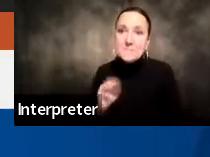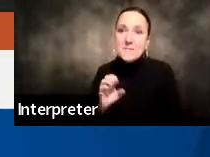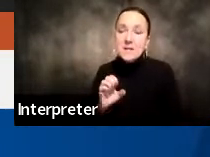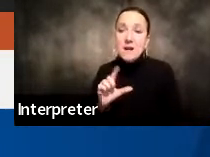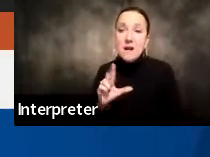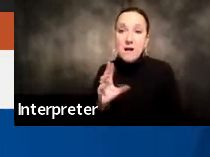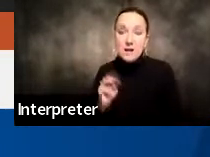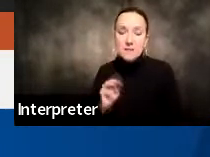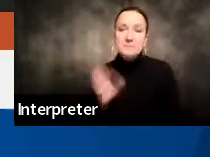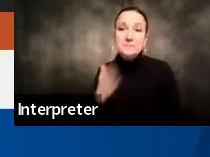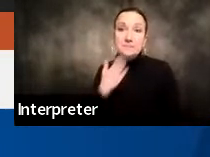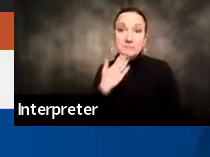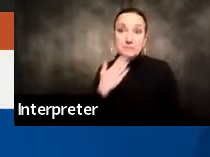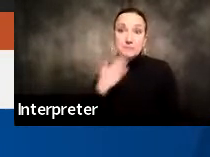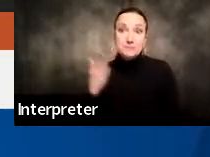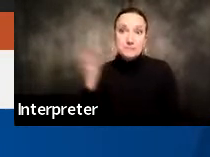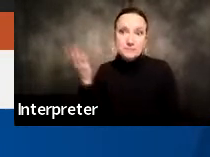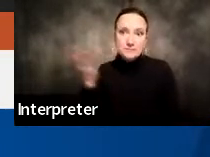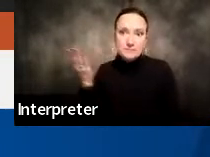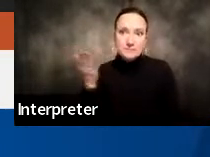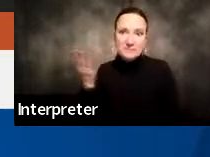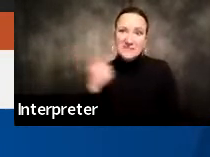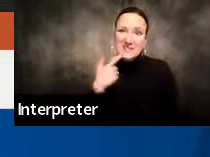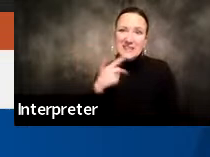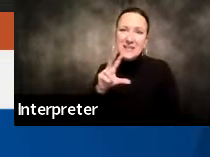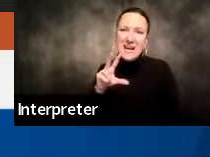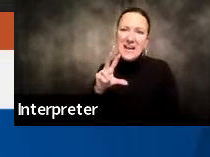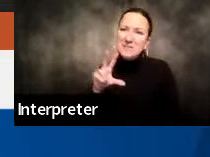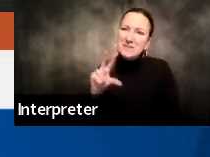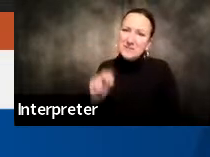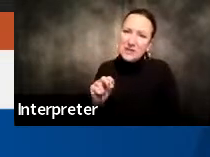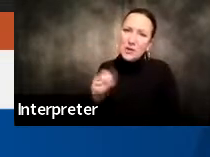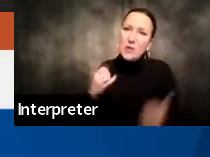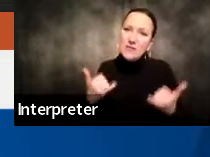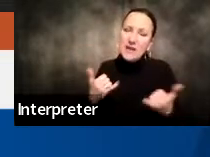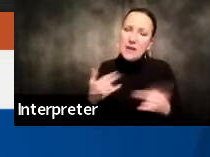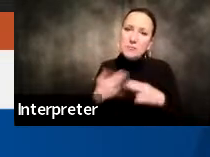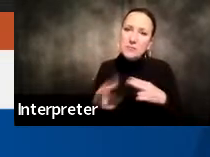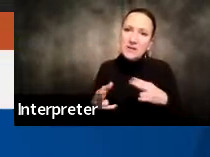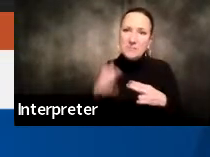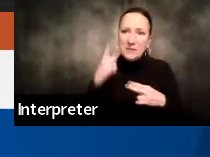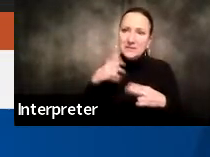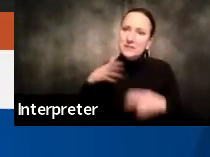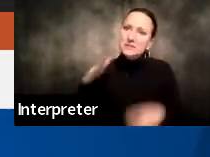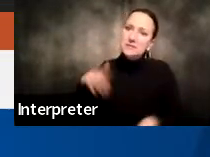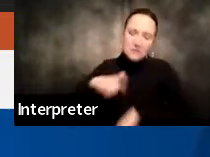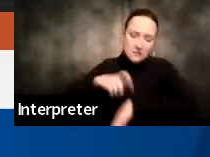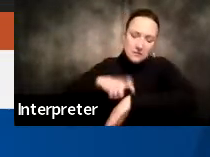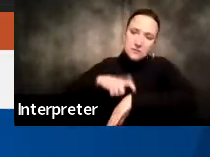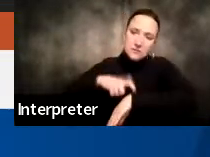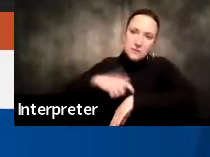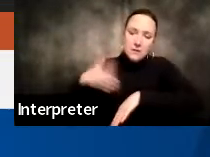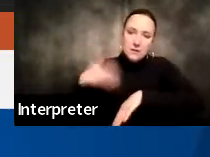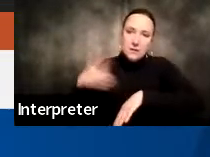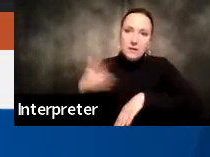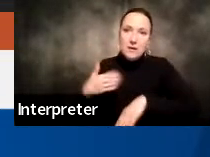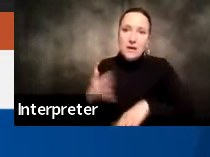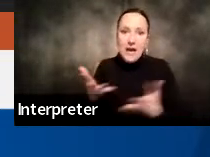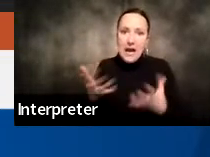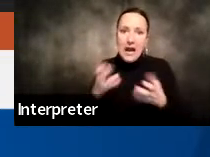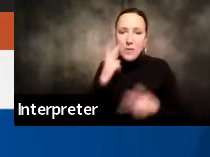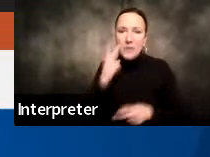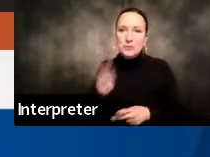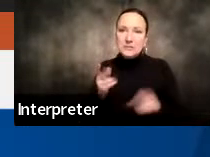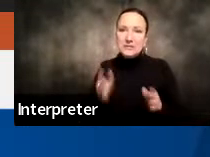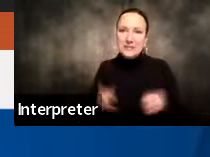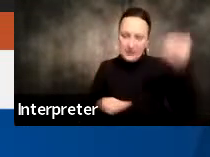this presentation. This is going to definitely be a no for me for a lot of reasons, but just to be brief, we're getting late in the evening. I would like to see the plans in order to